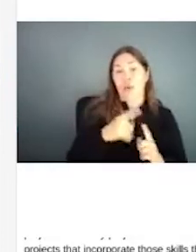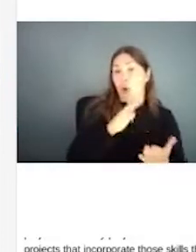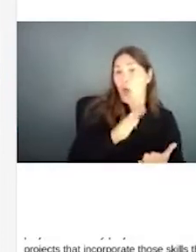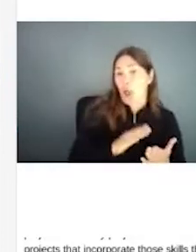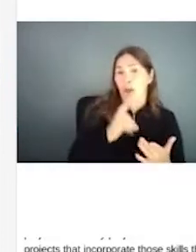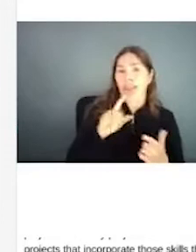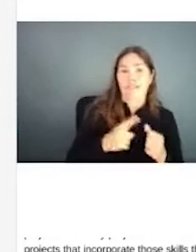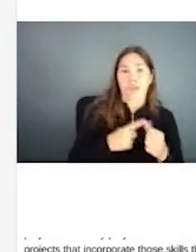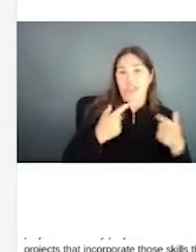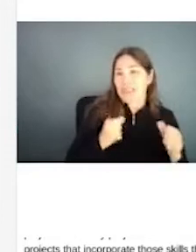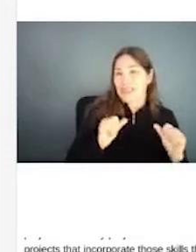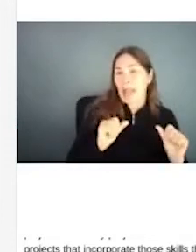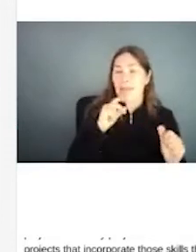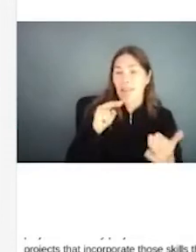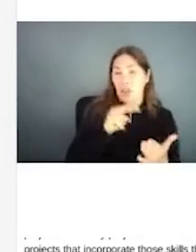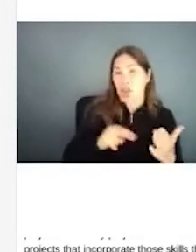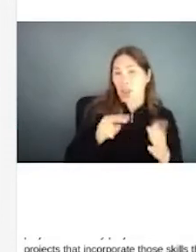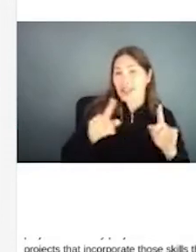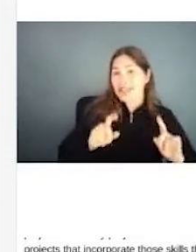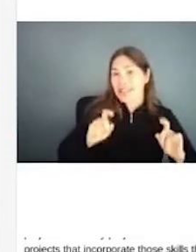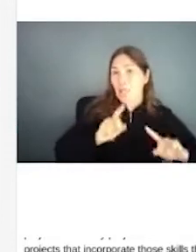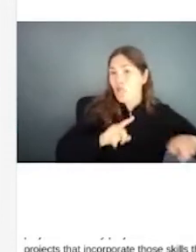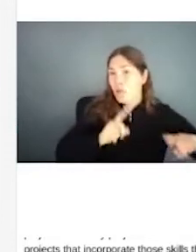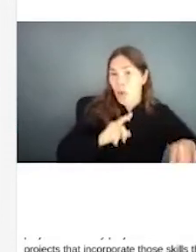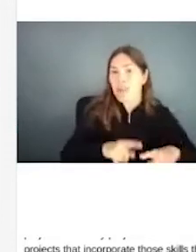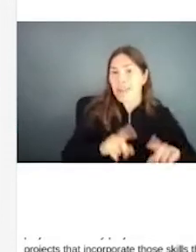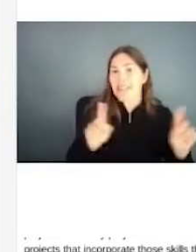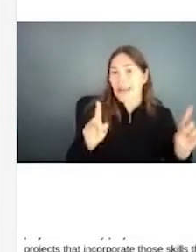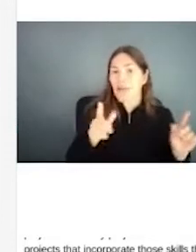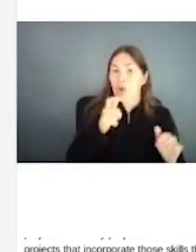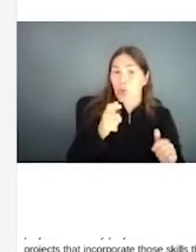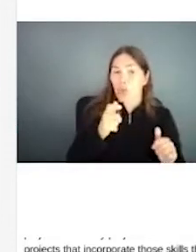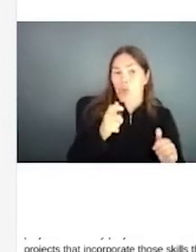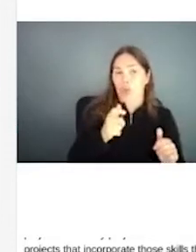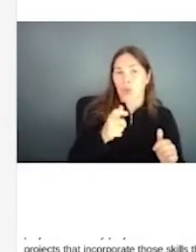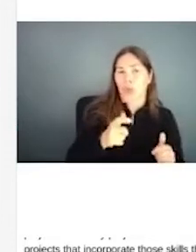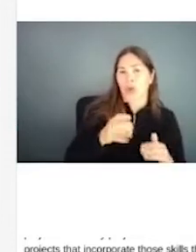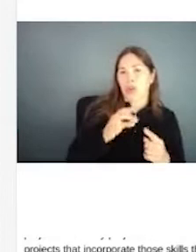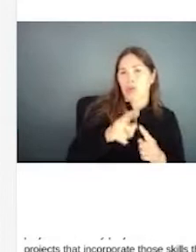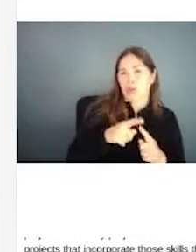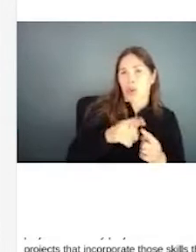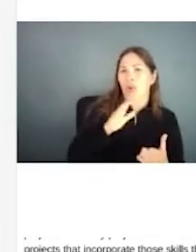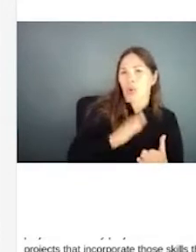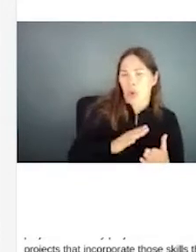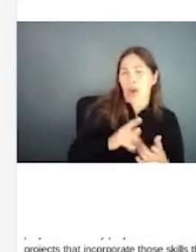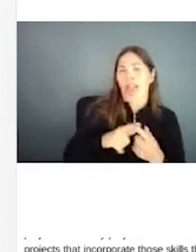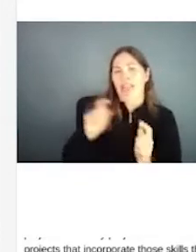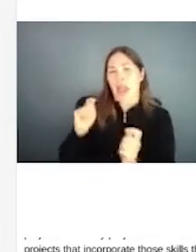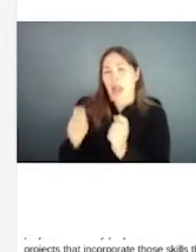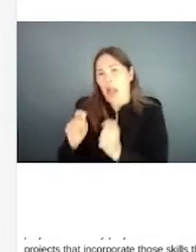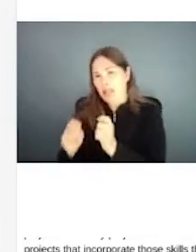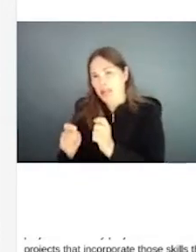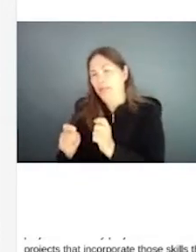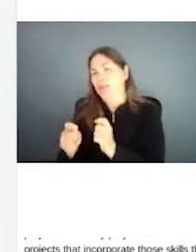attempt. So if you look at exam report, you can see the different areas your students scored low in. Then you can join geometrics and do a custom review